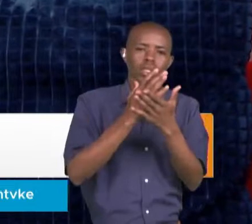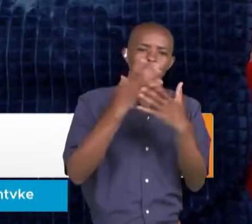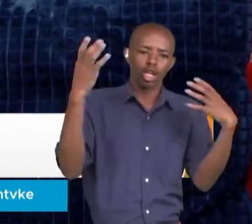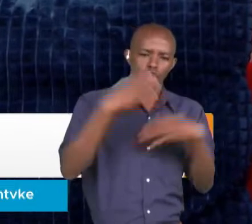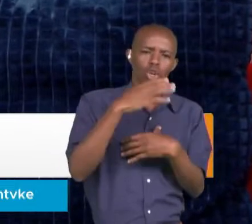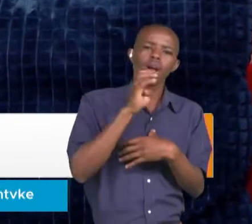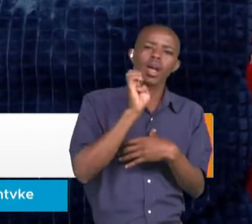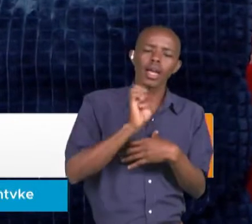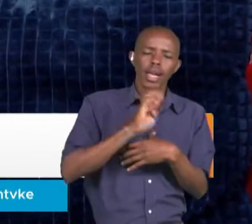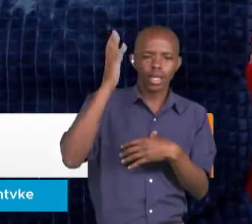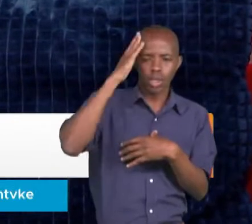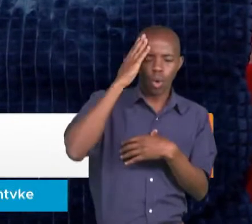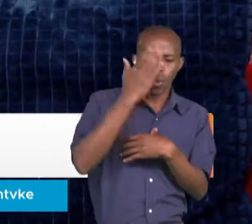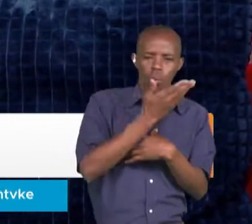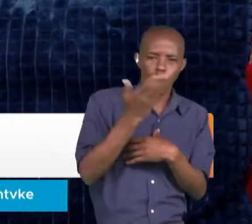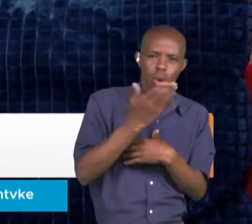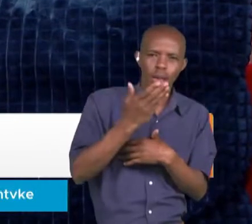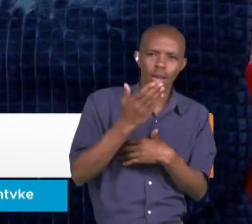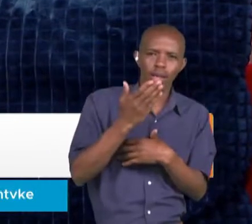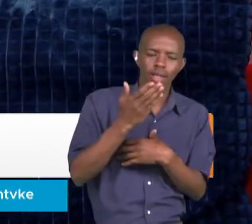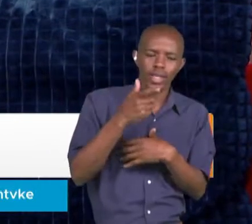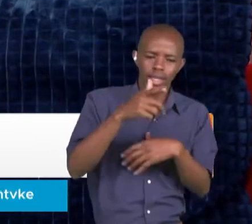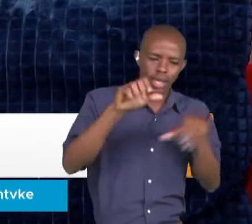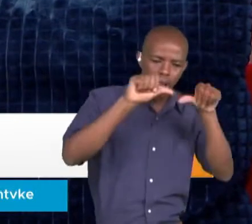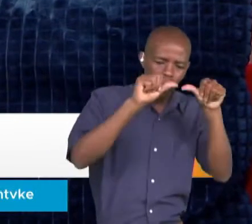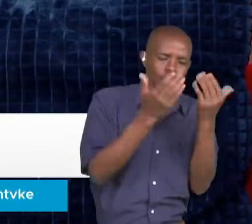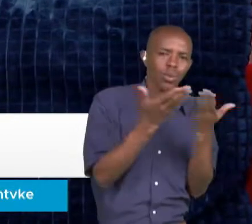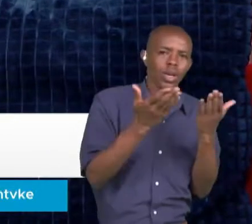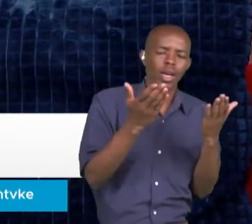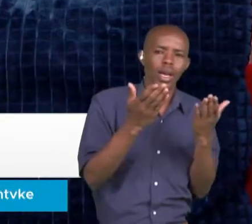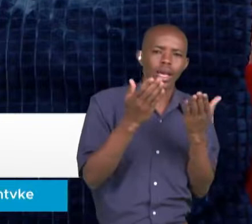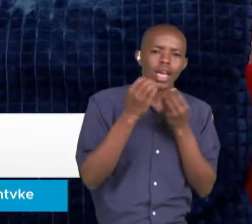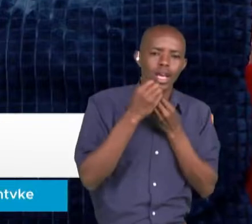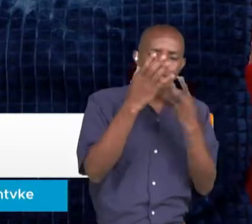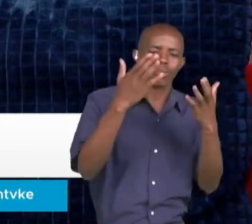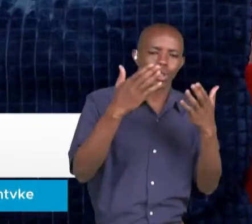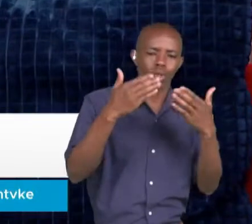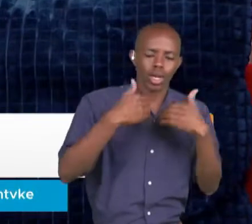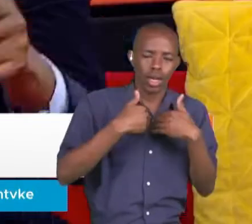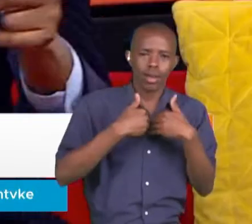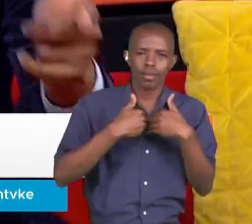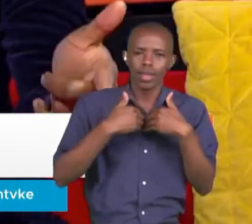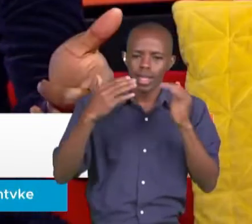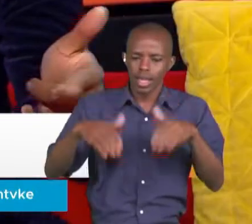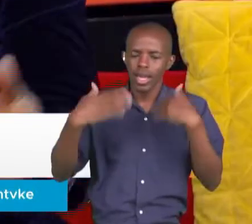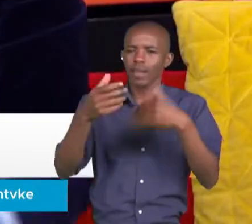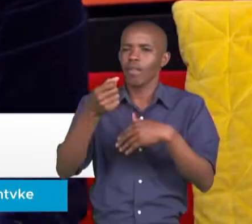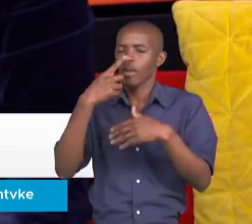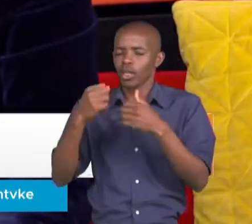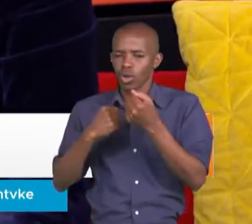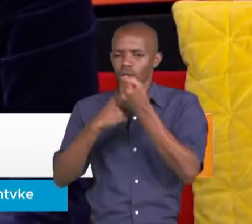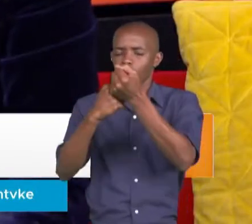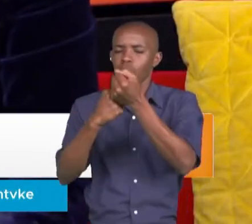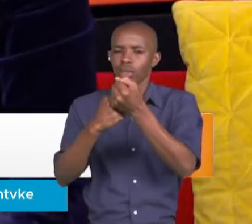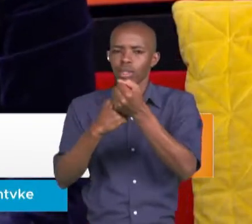know where these insurgents are? And they also have information. They know. They even have, they're giving medical support to the where teams the on the